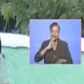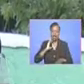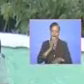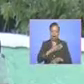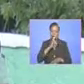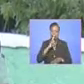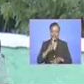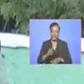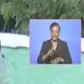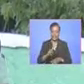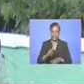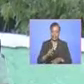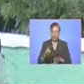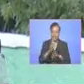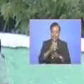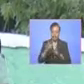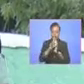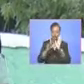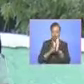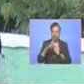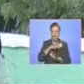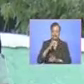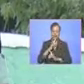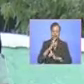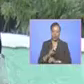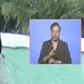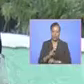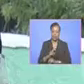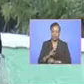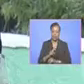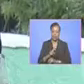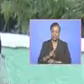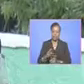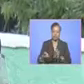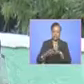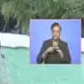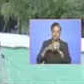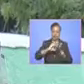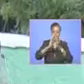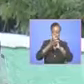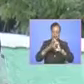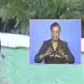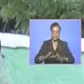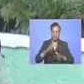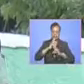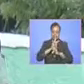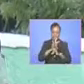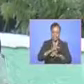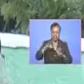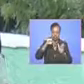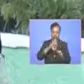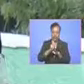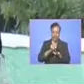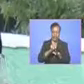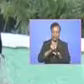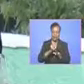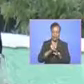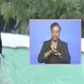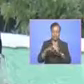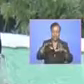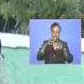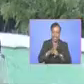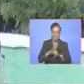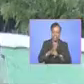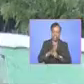maintain law and order, to preserve the peace, to prevent and detect crime, to apprehend